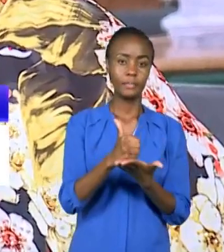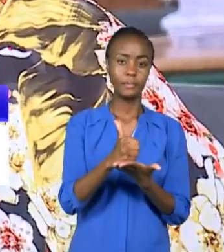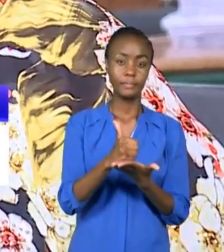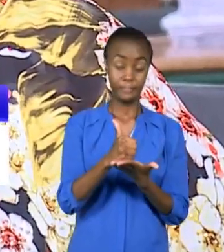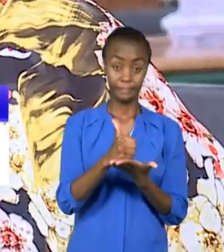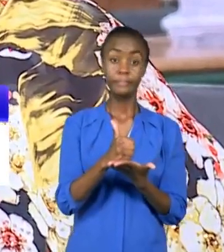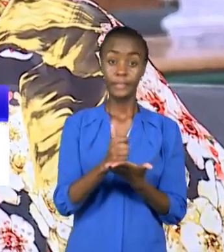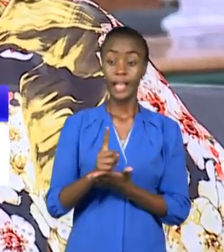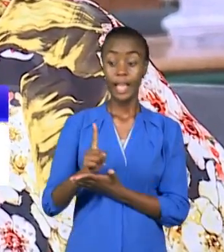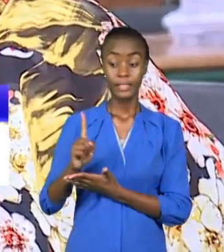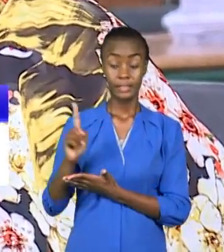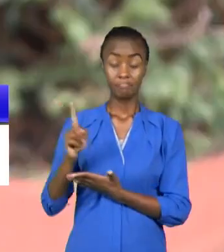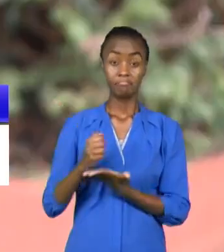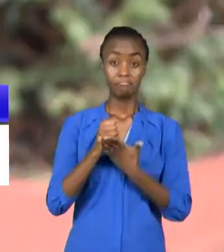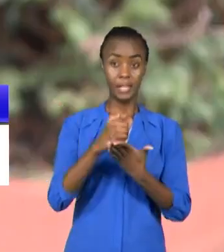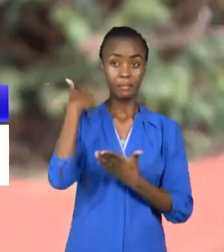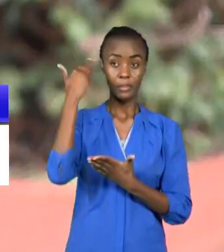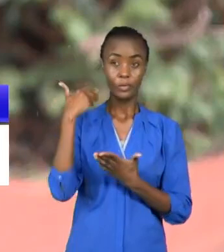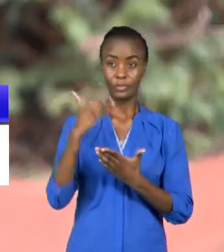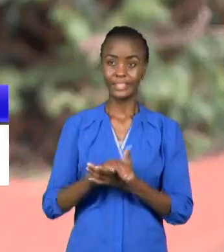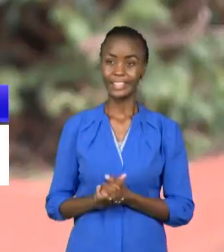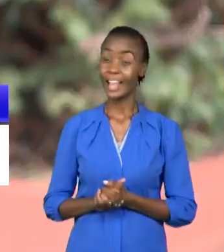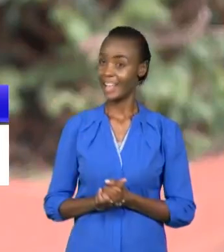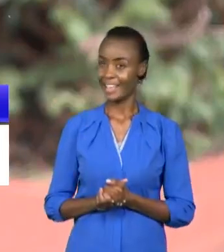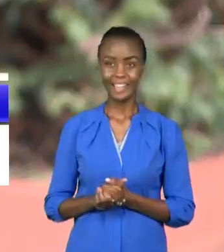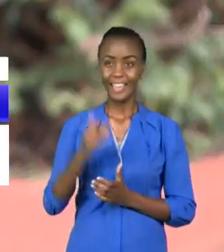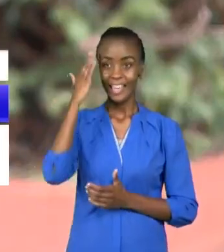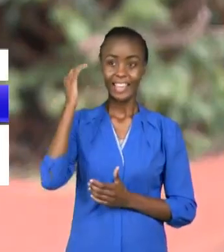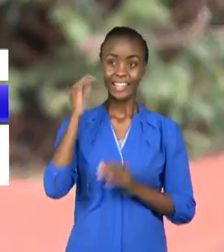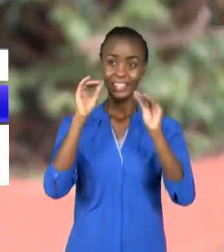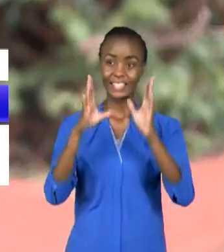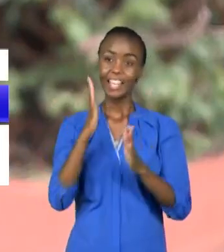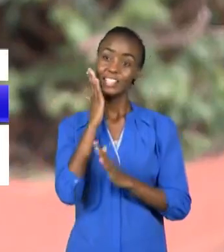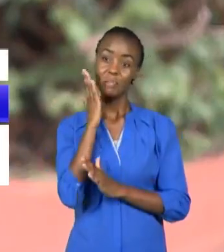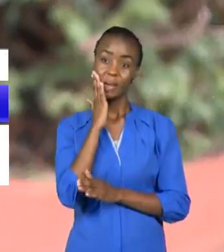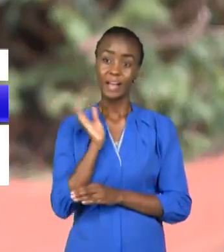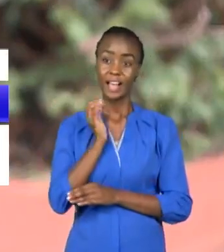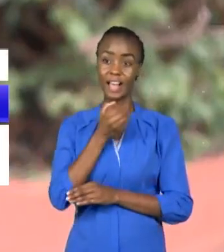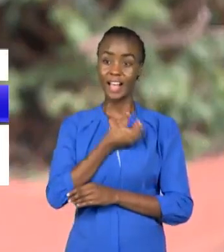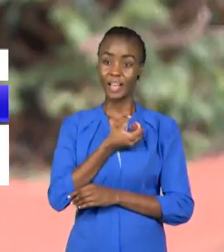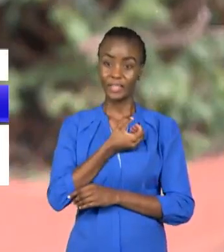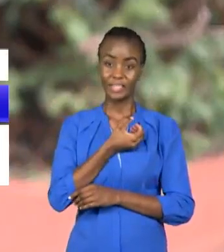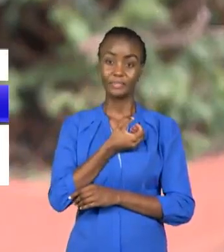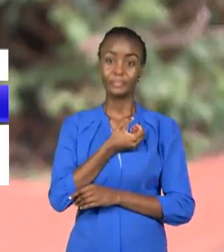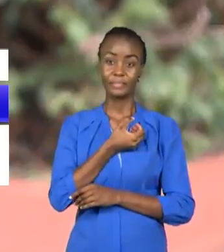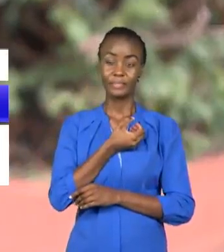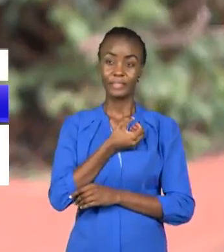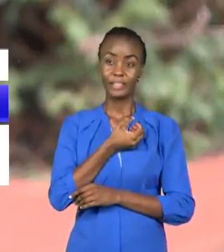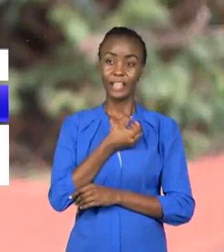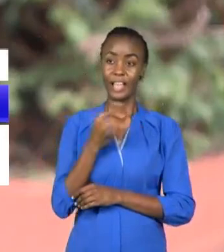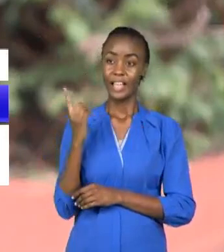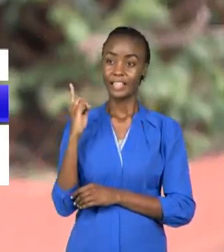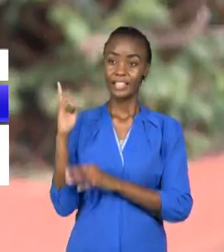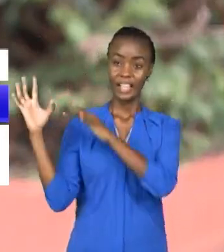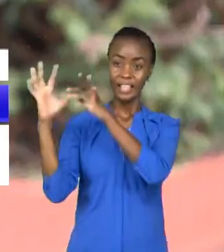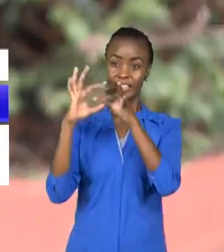from her to help in the academic. She's such a mother. She's truly a mother, and that's one thing I'll carry to heart. The cultures and the